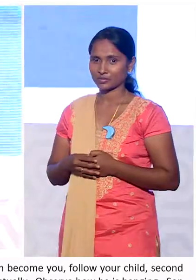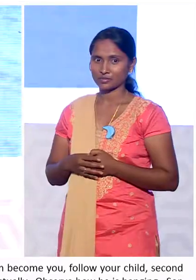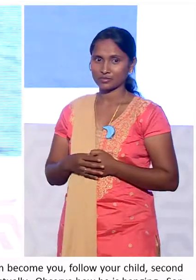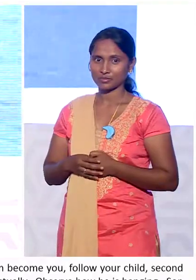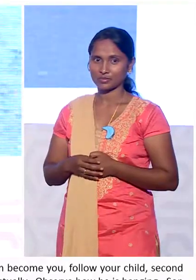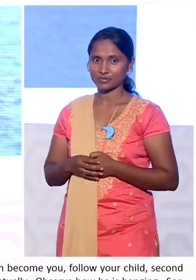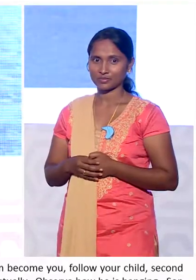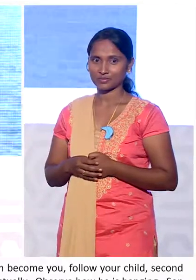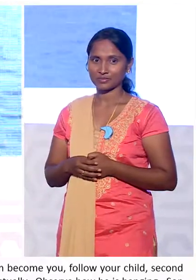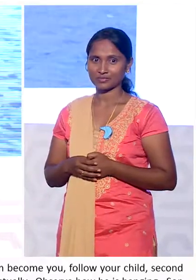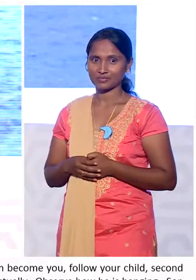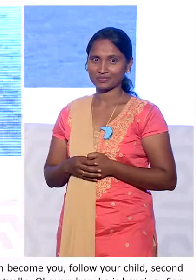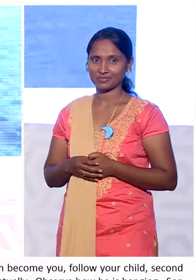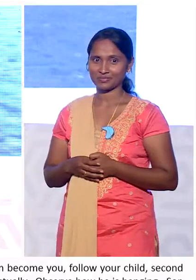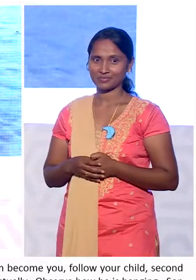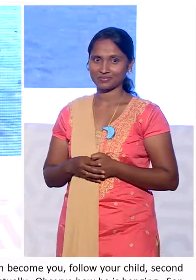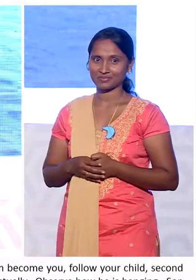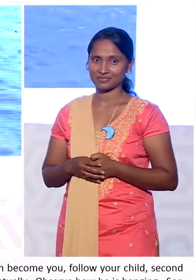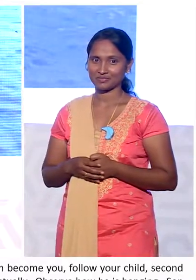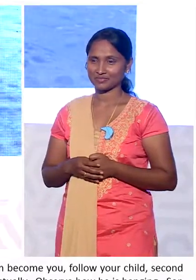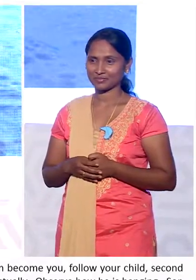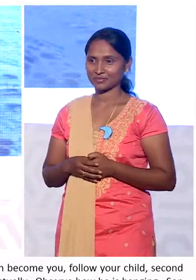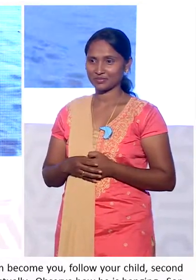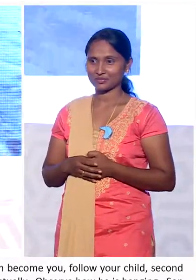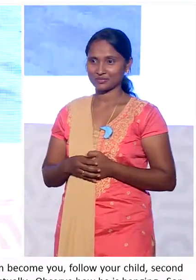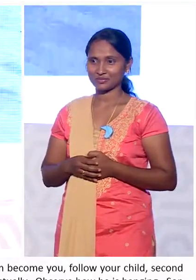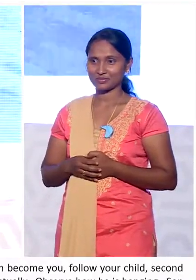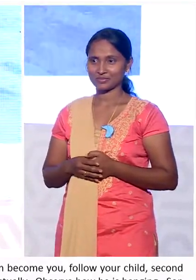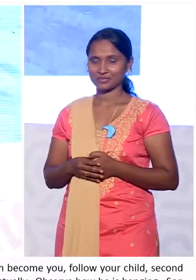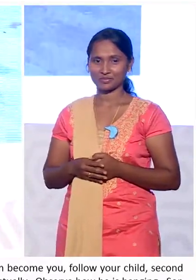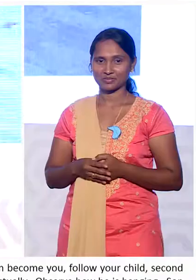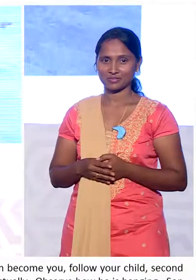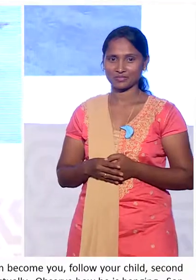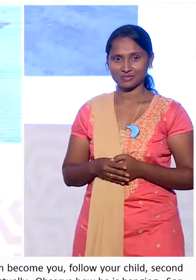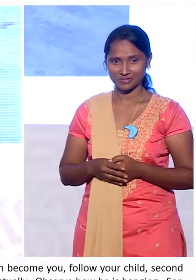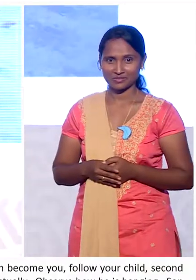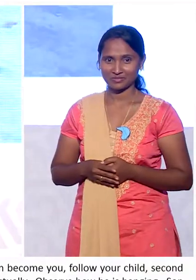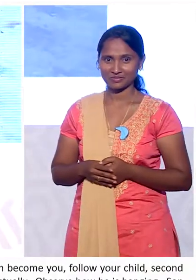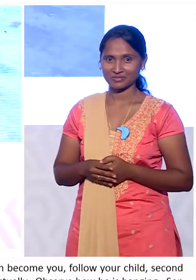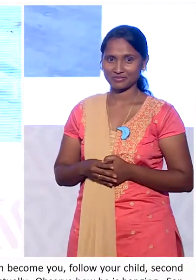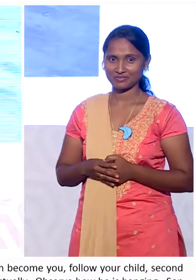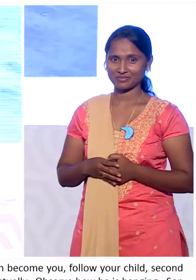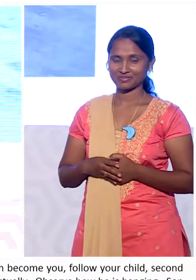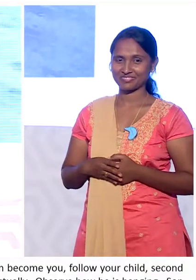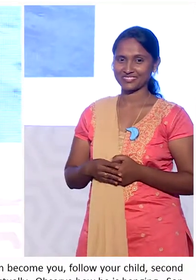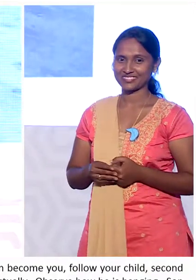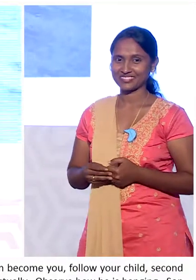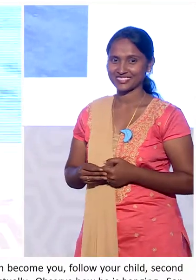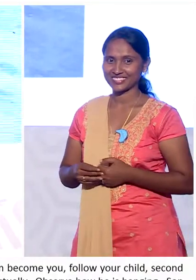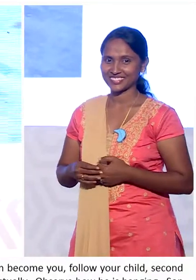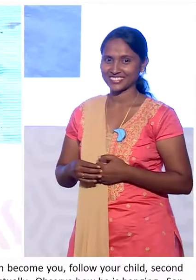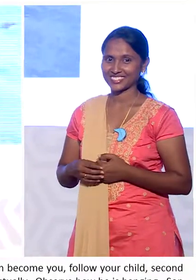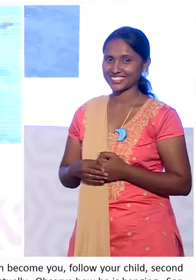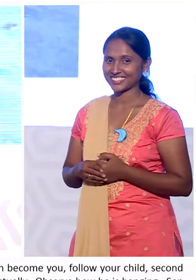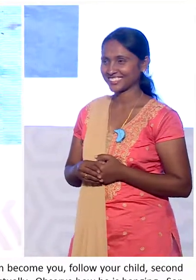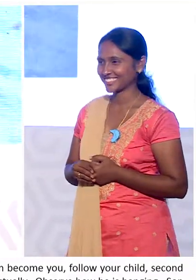But there are some differences, a couple of key differences in the autistic brain, little ones, but ones that are worth thinking